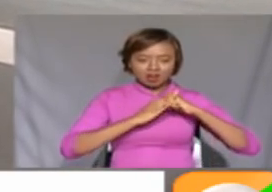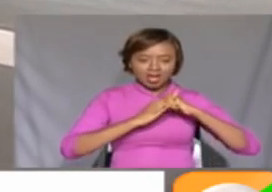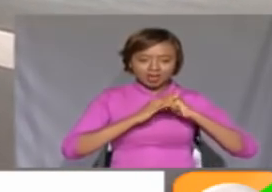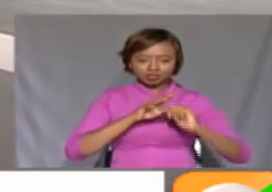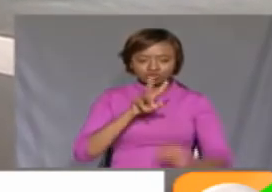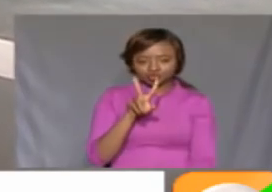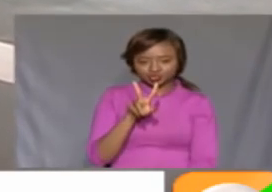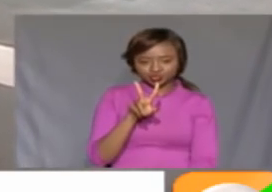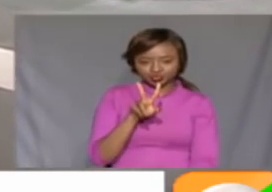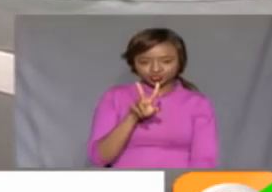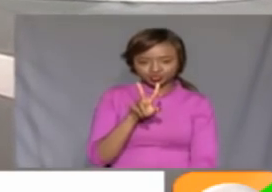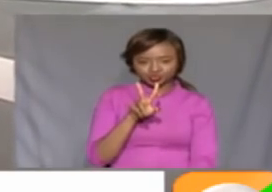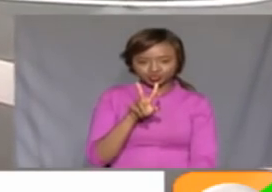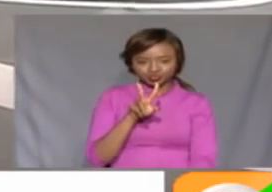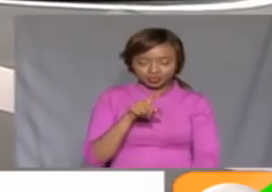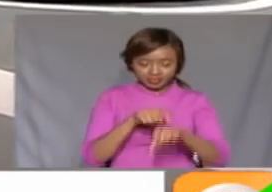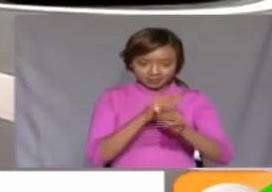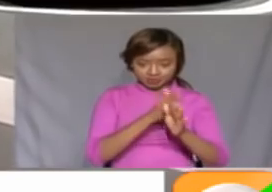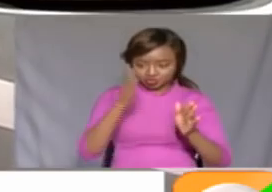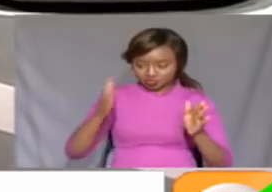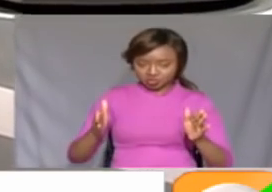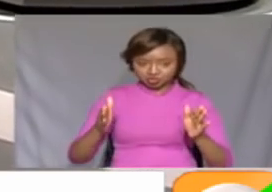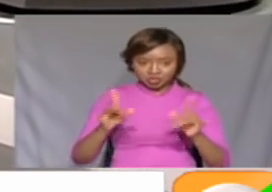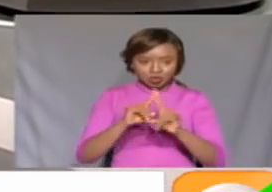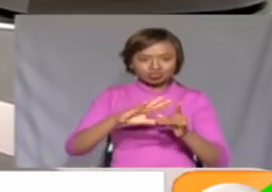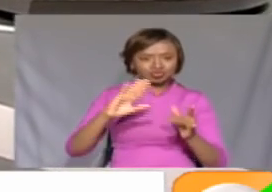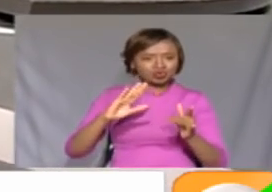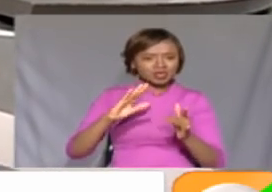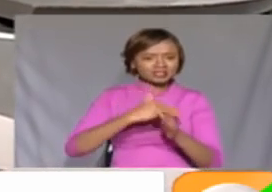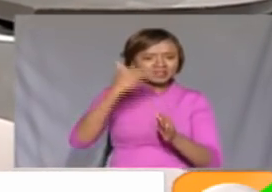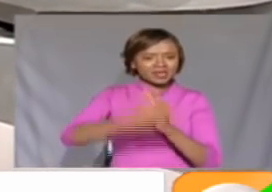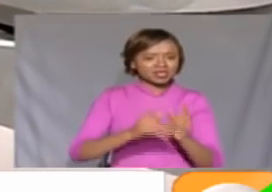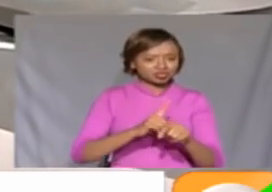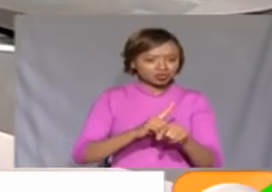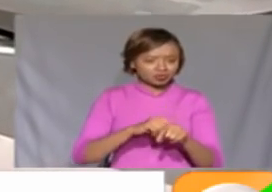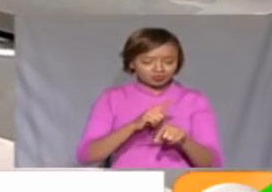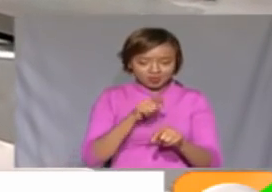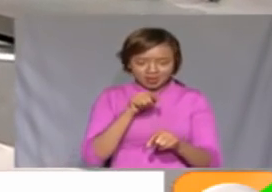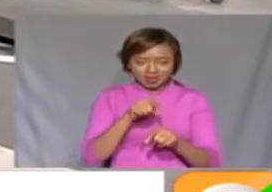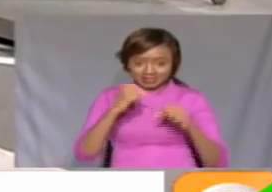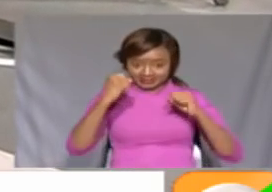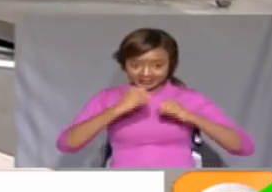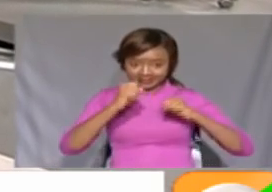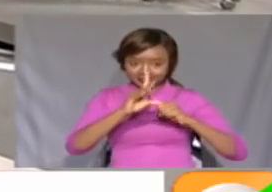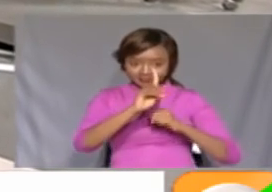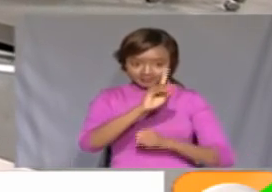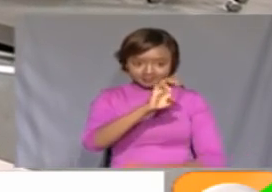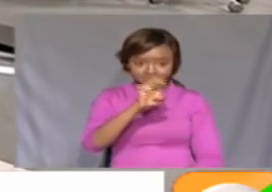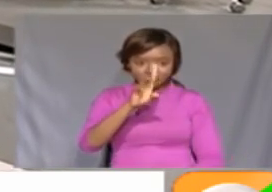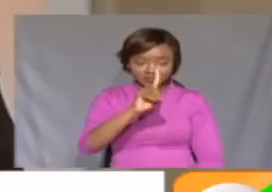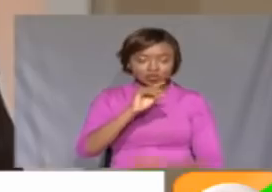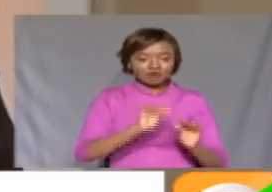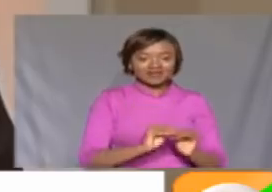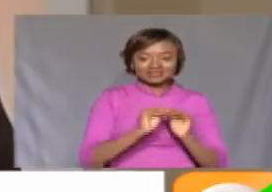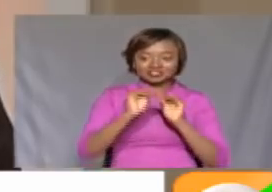9.2, duration and termination. That is page 11 of the deed of transfer. This deed of transfer of functions may